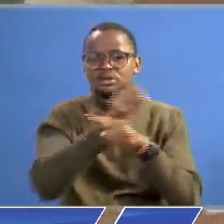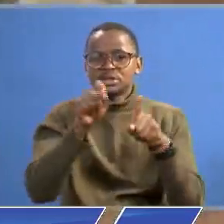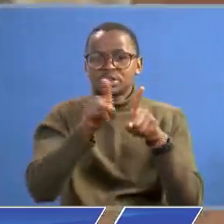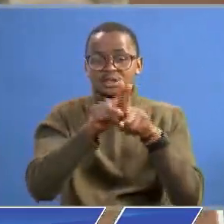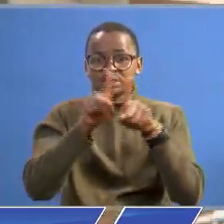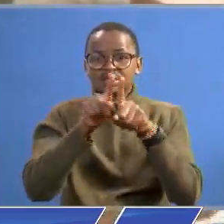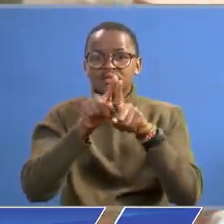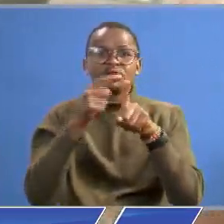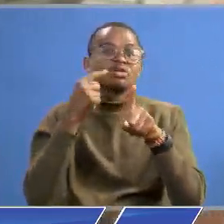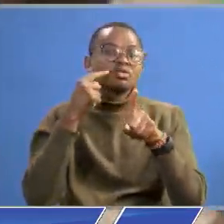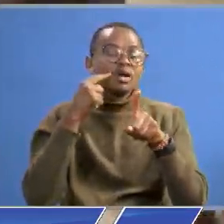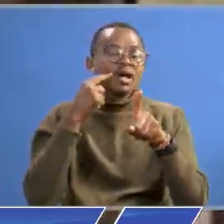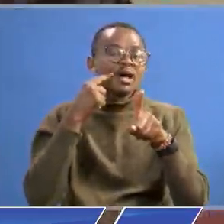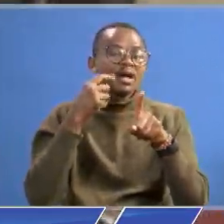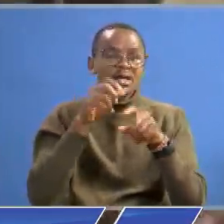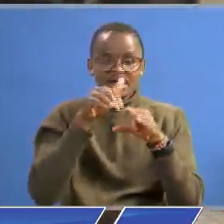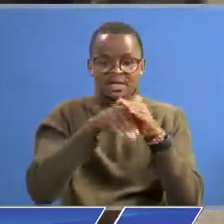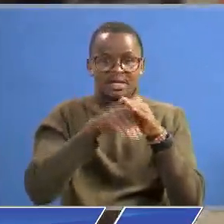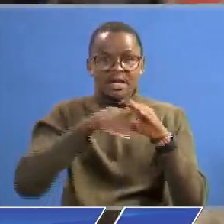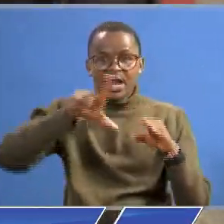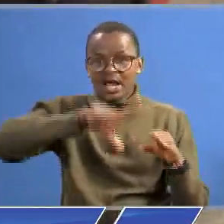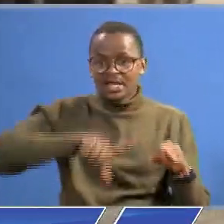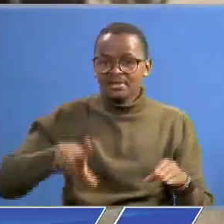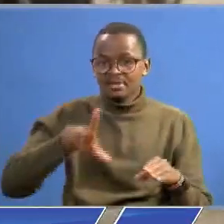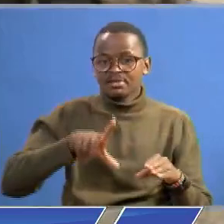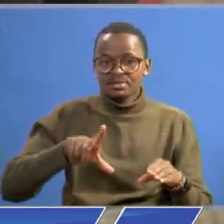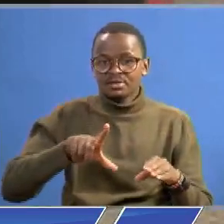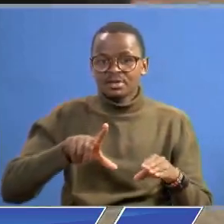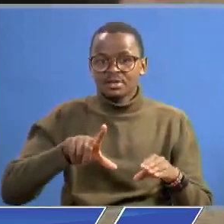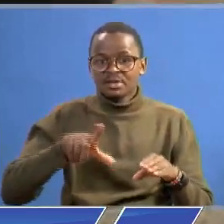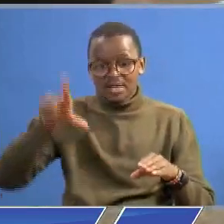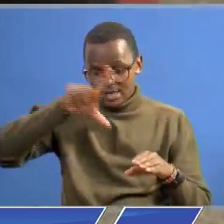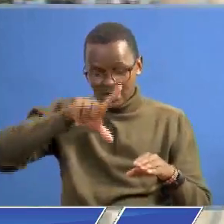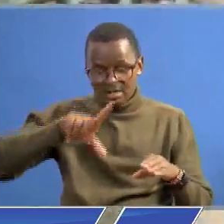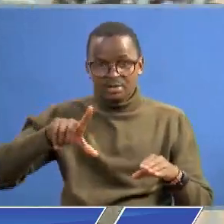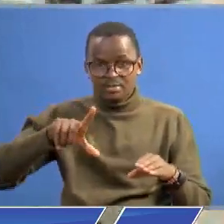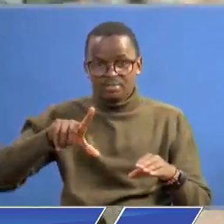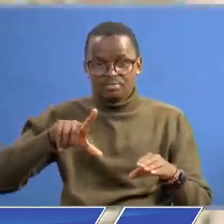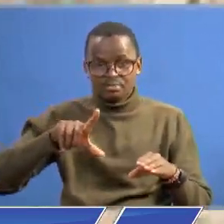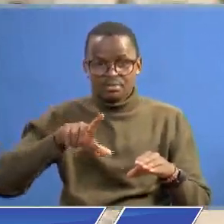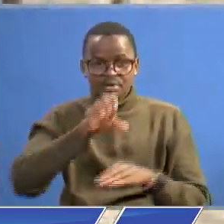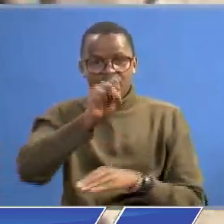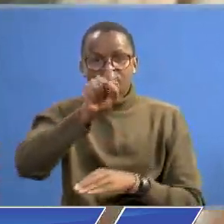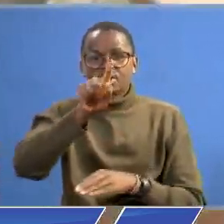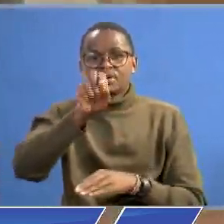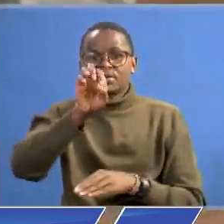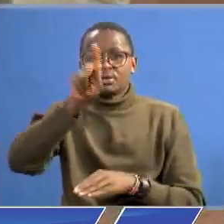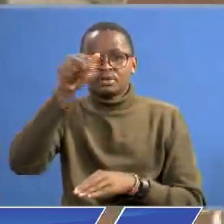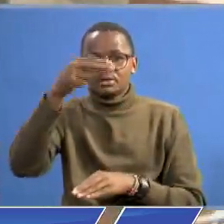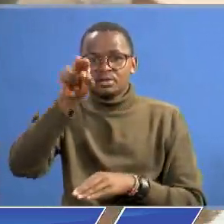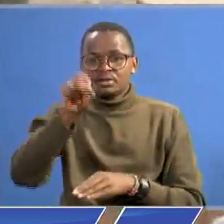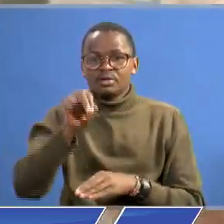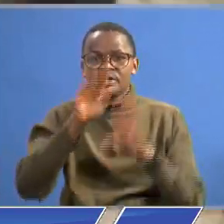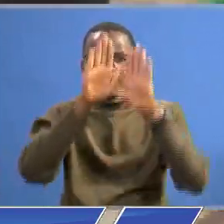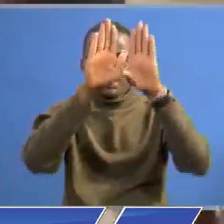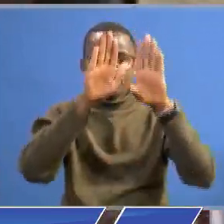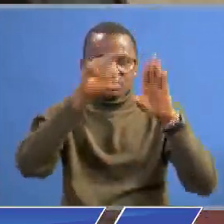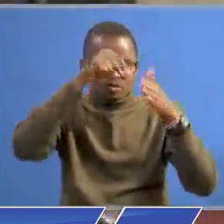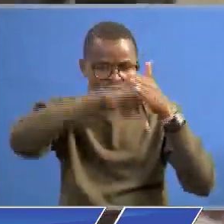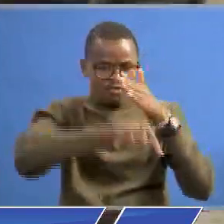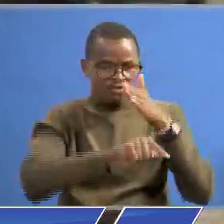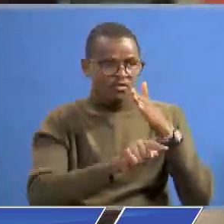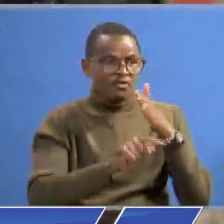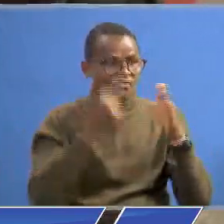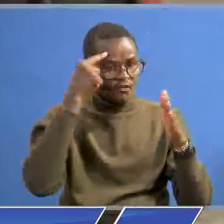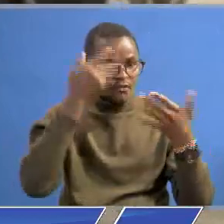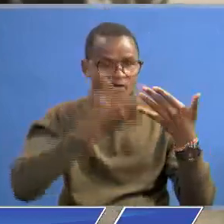at Sweetwater Secondary School in Laikipia. Laikipia Ecosystem Conservator Stephen Kariga noted the need to venture into fruit tree